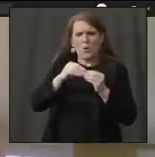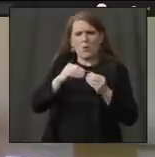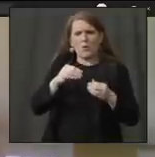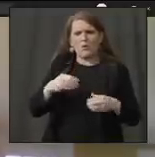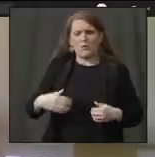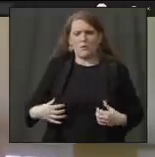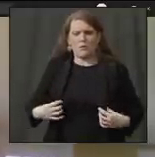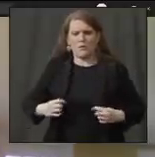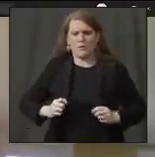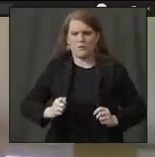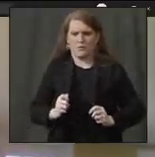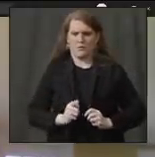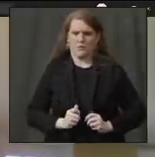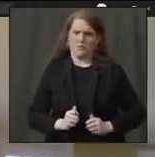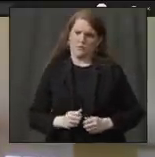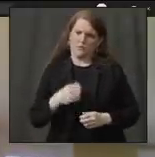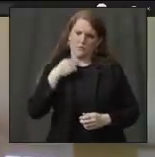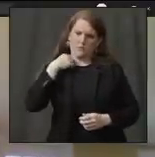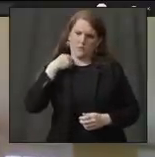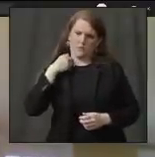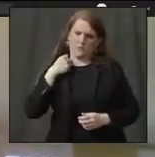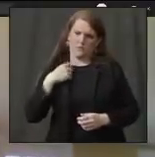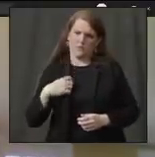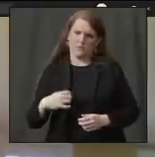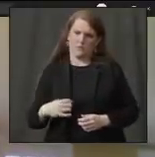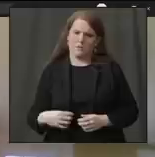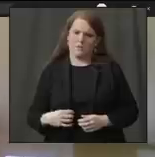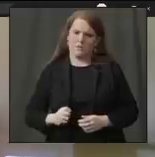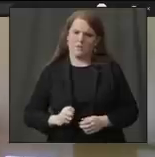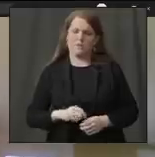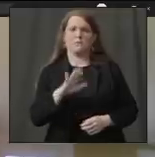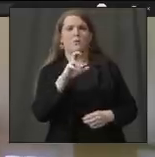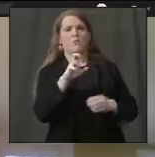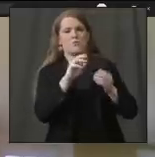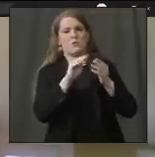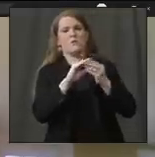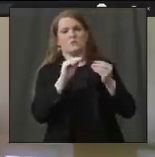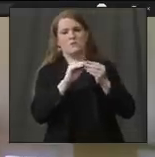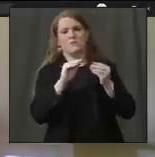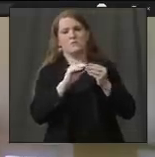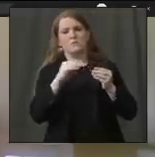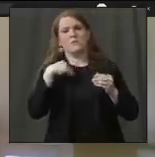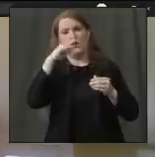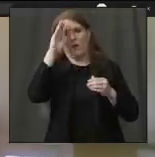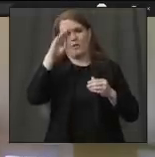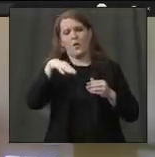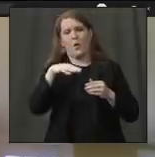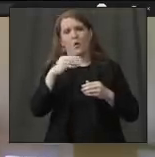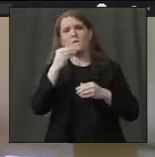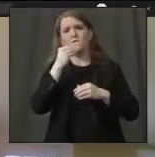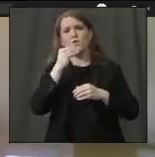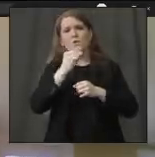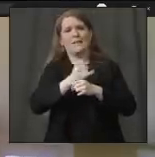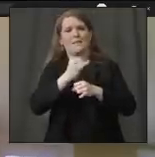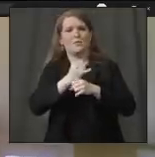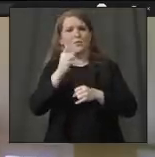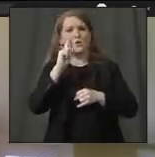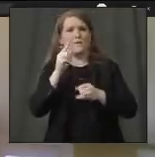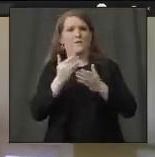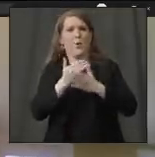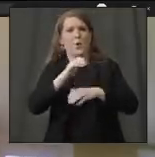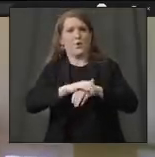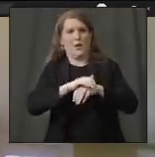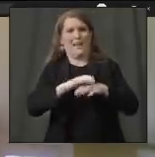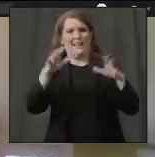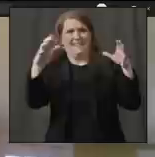Yeah, we are, and there's an ongoing commitment, food institutions for New England, about how to increase